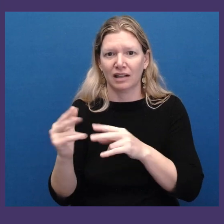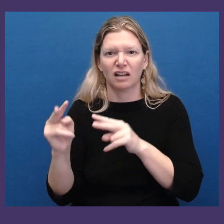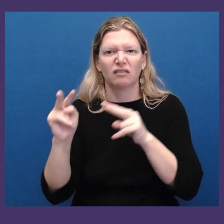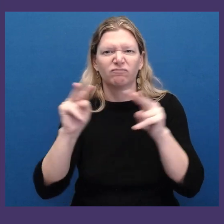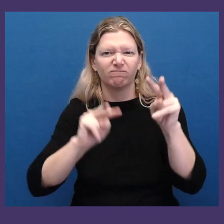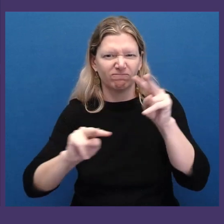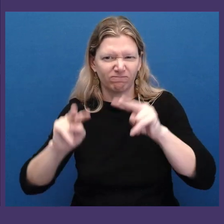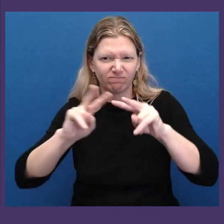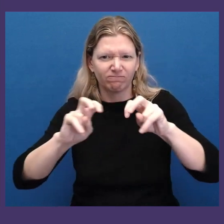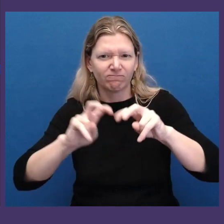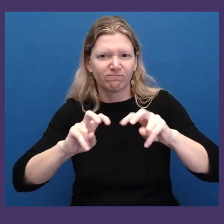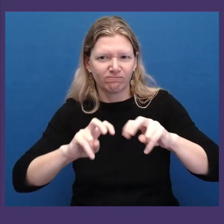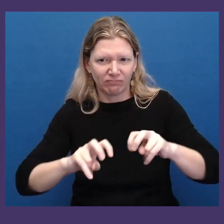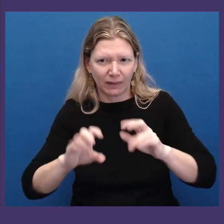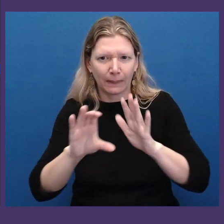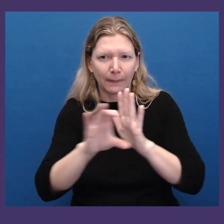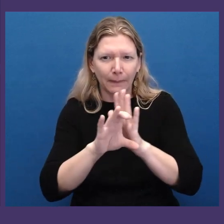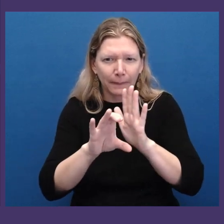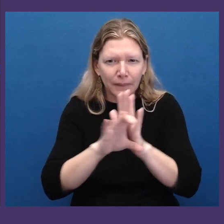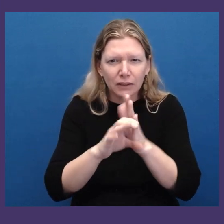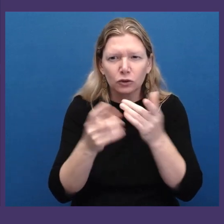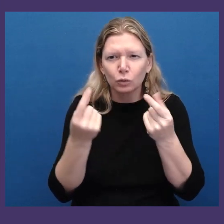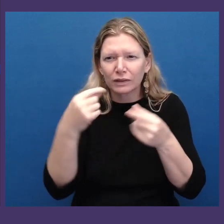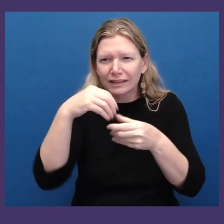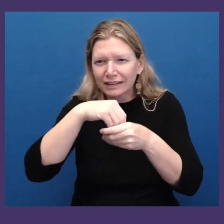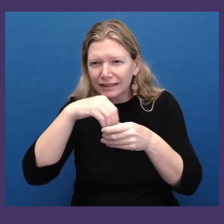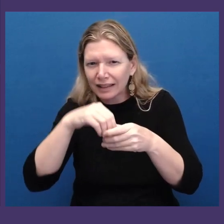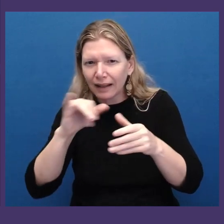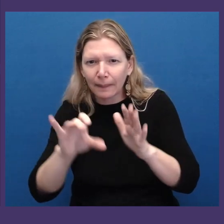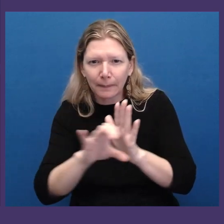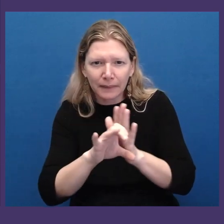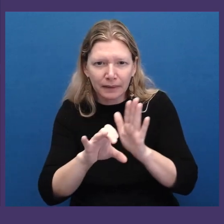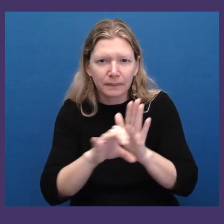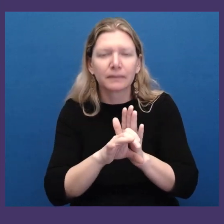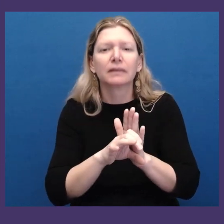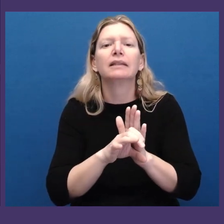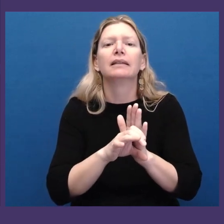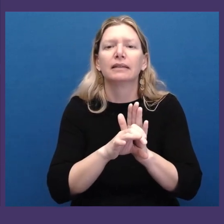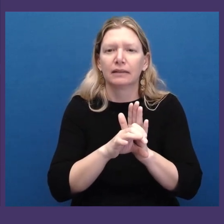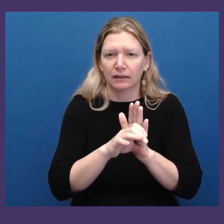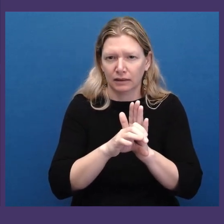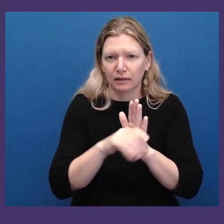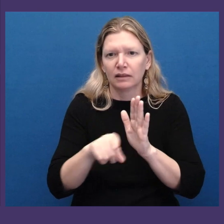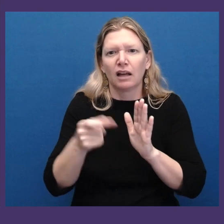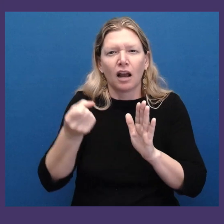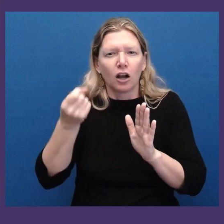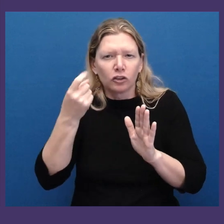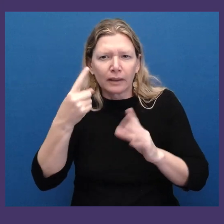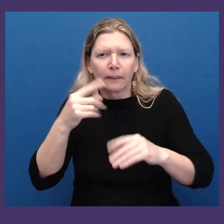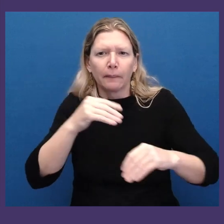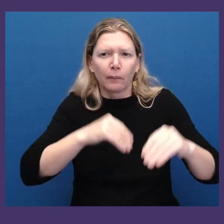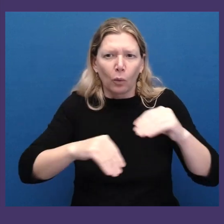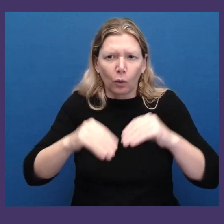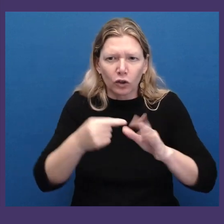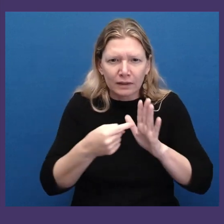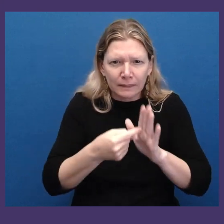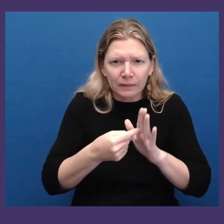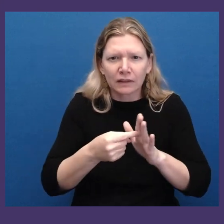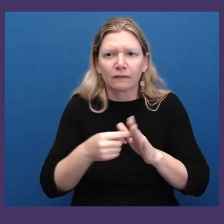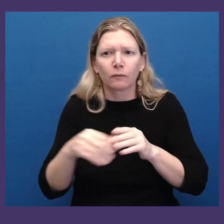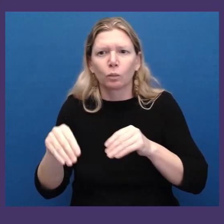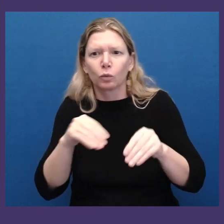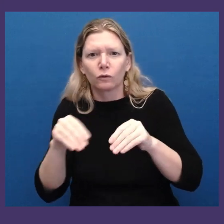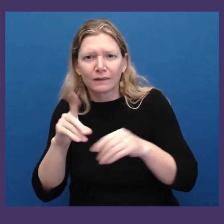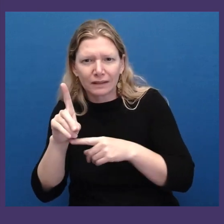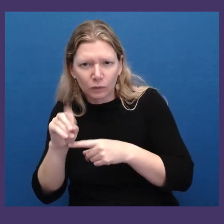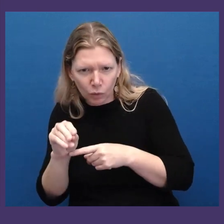it. And here we go, understanding motor symptoms and movement disorders. I've got hashtags, and I can even have this